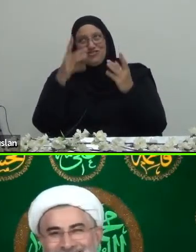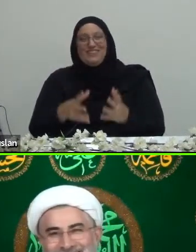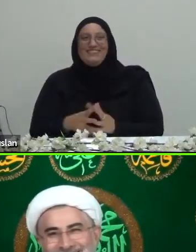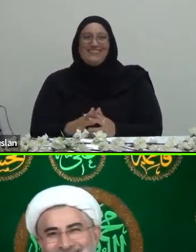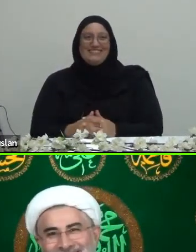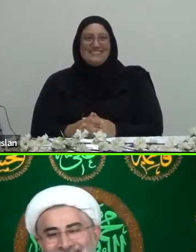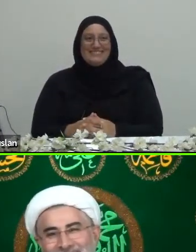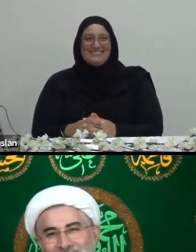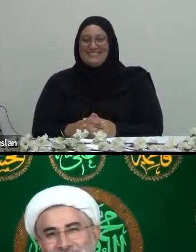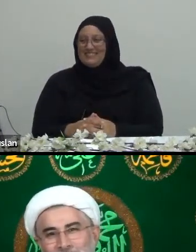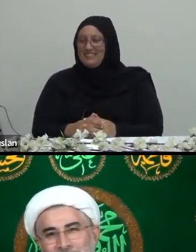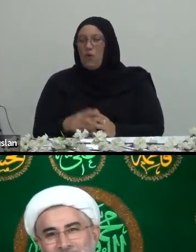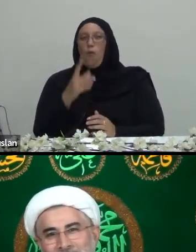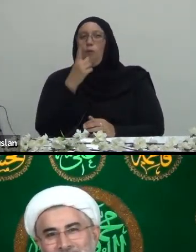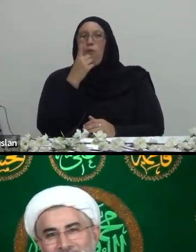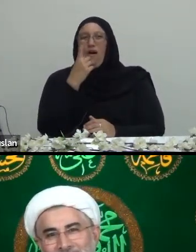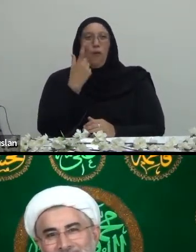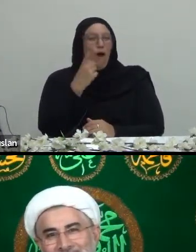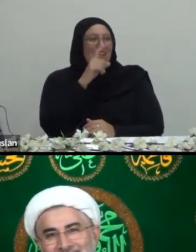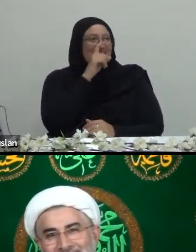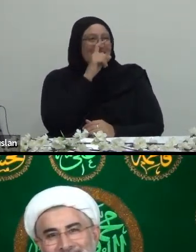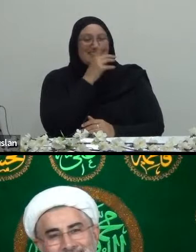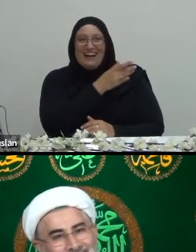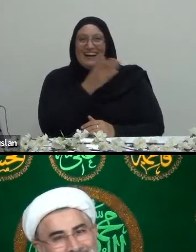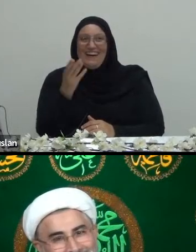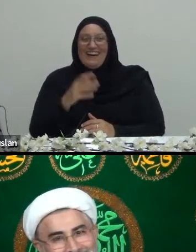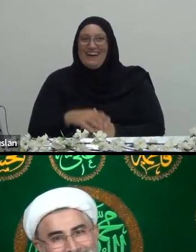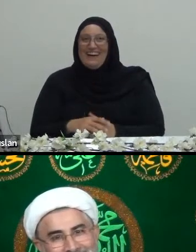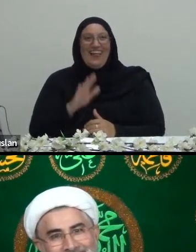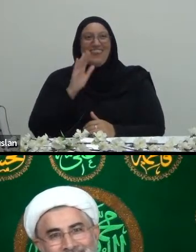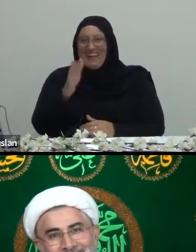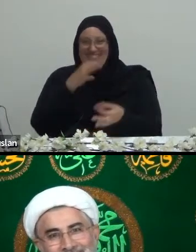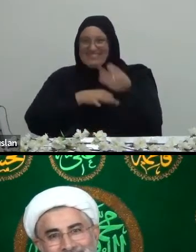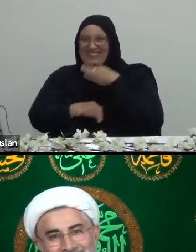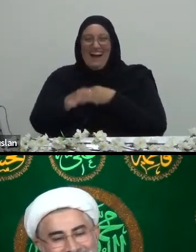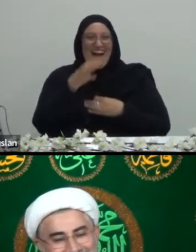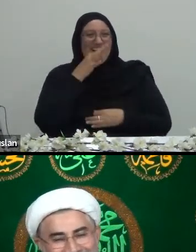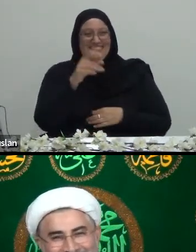Should we have maybe one of the sisters host that session?